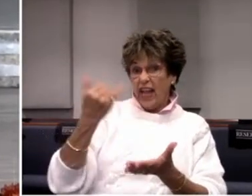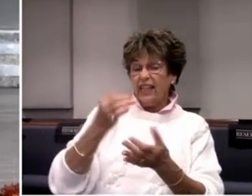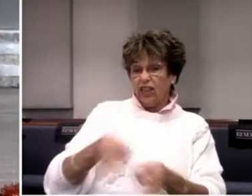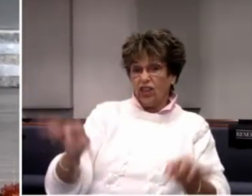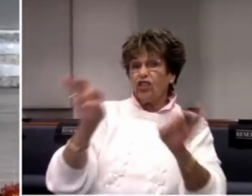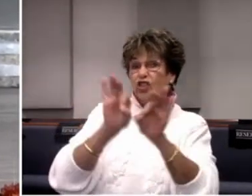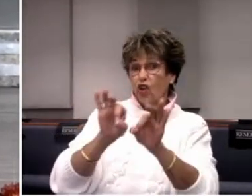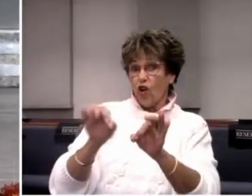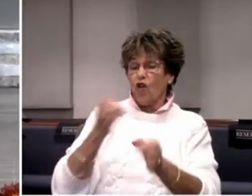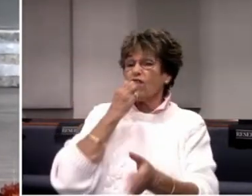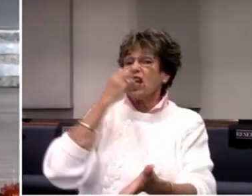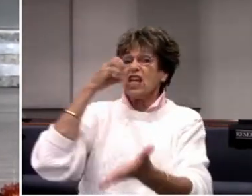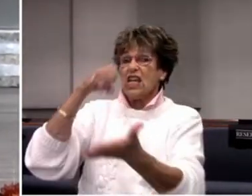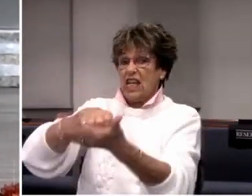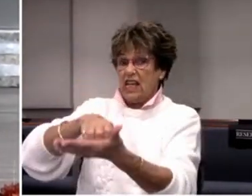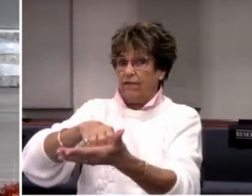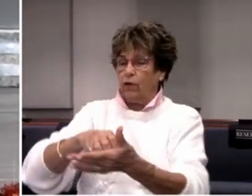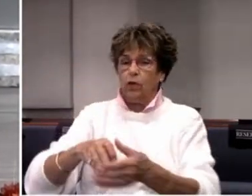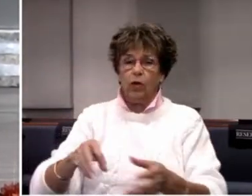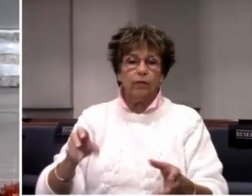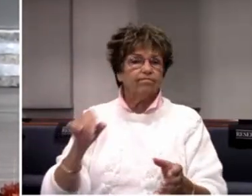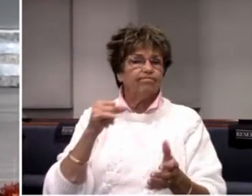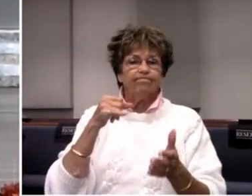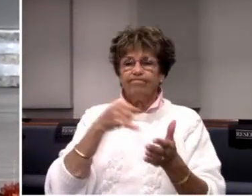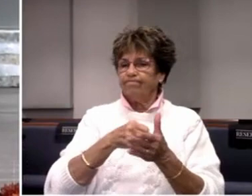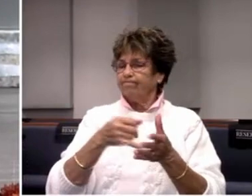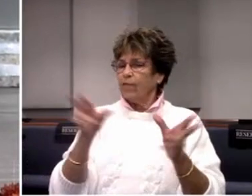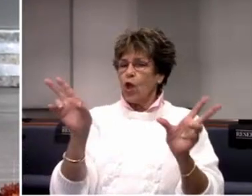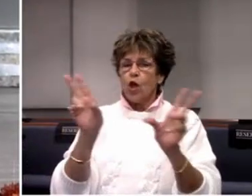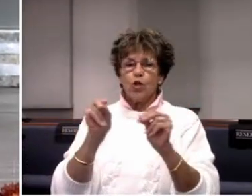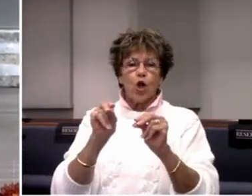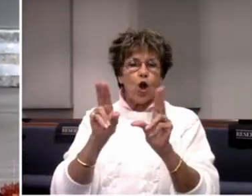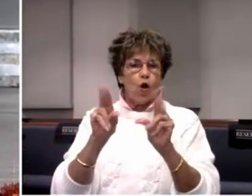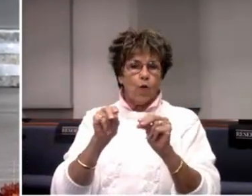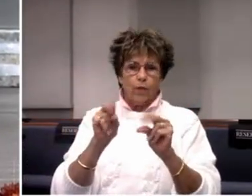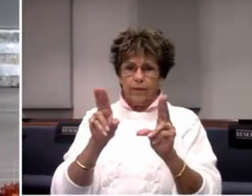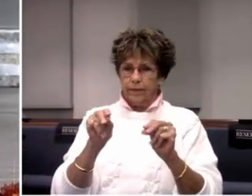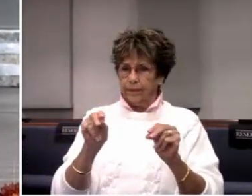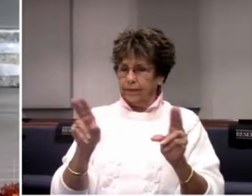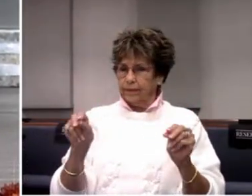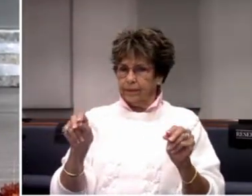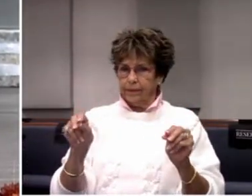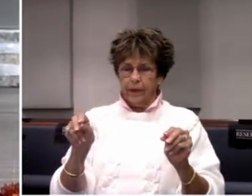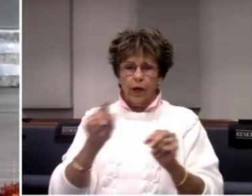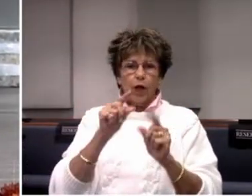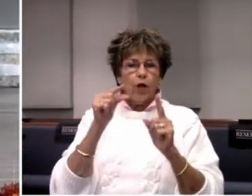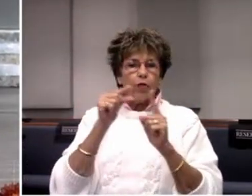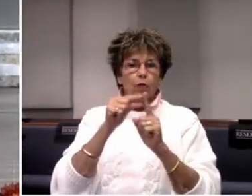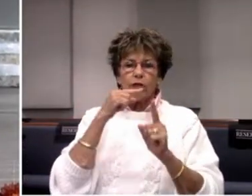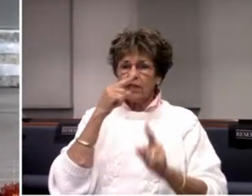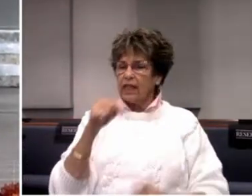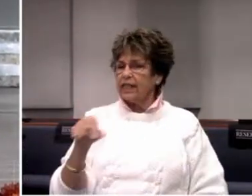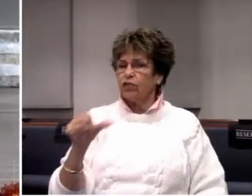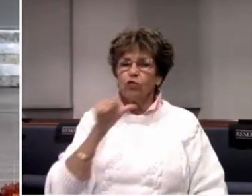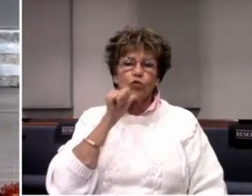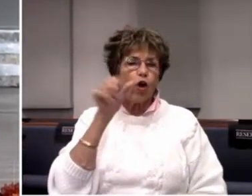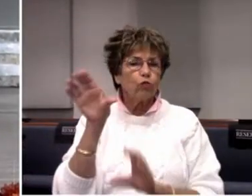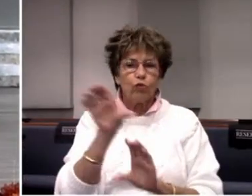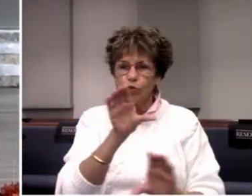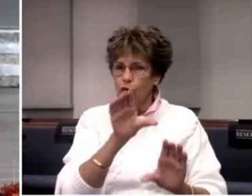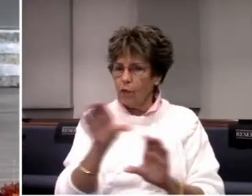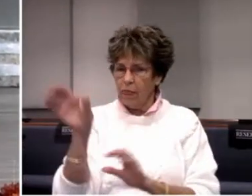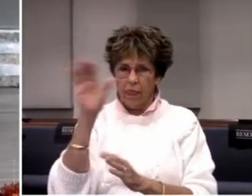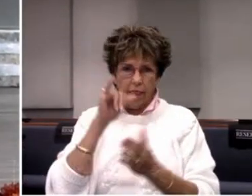retribution. Therefore, it is a deserved wage based off of the work, but it's also